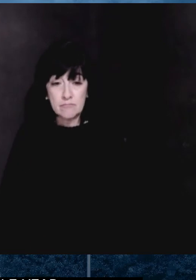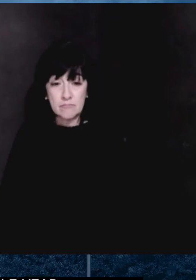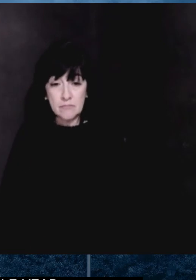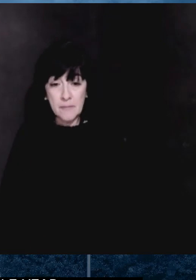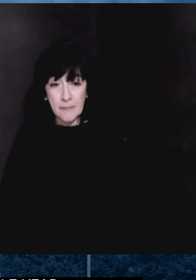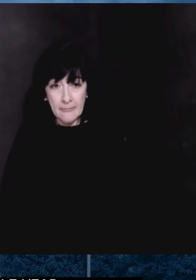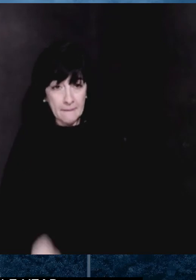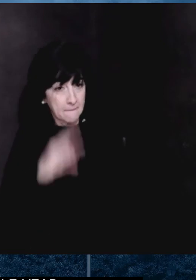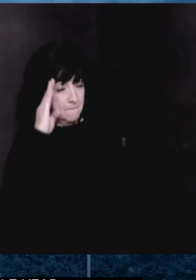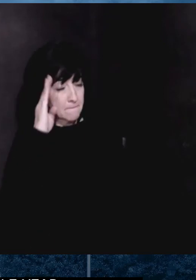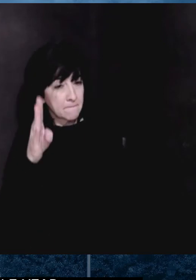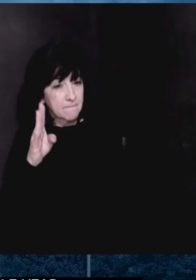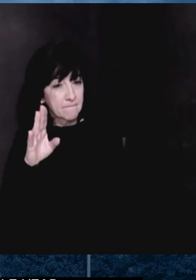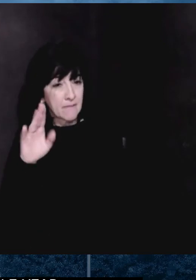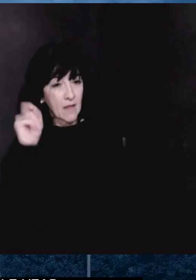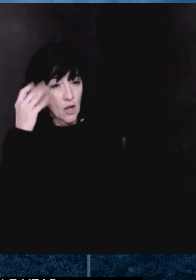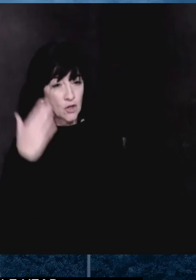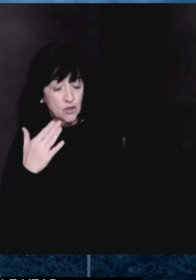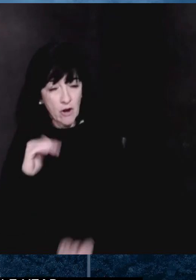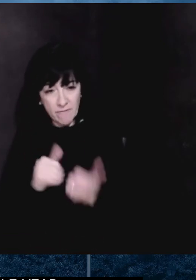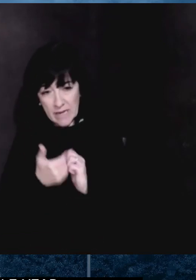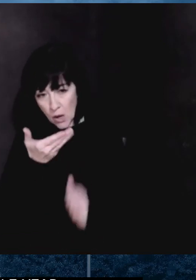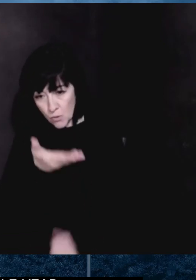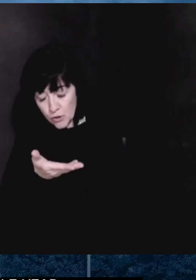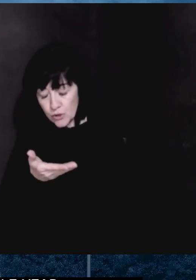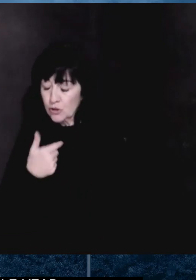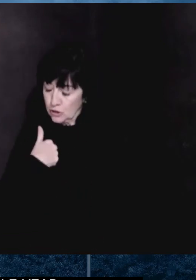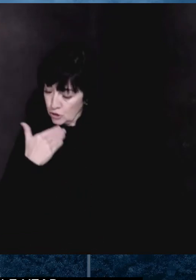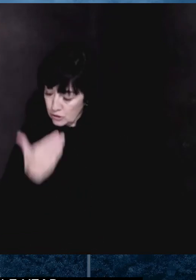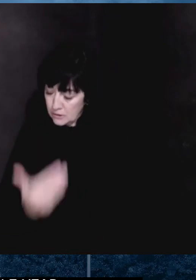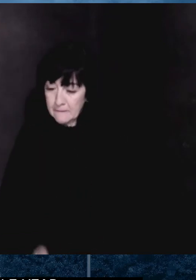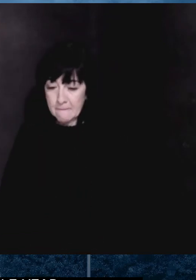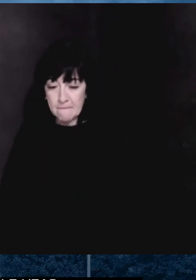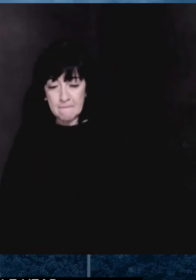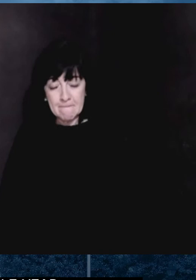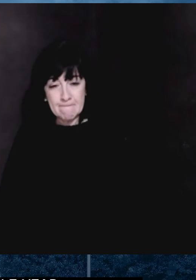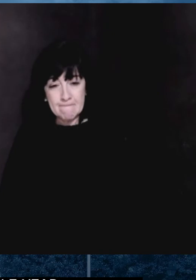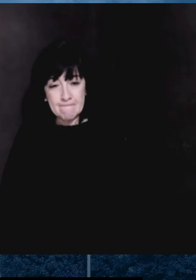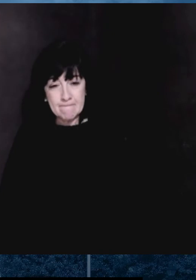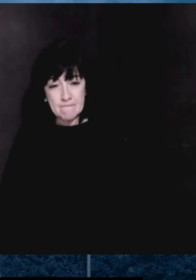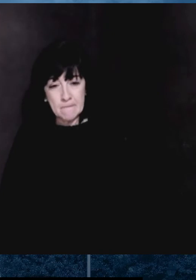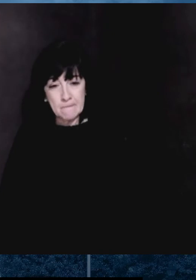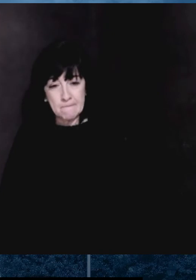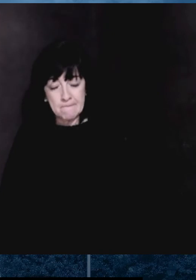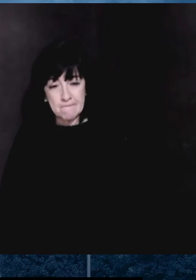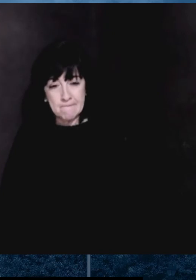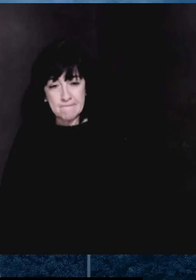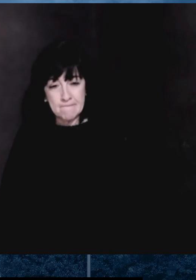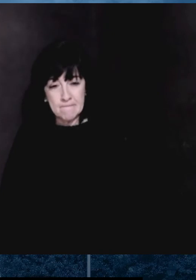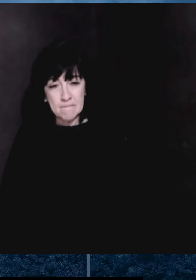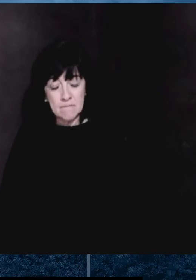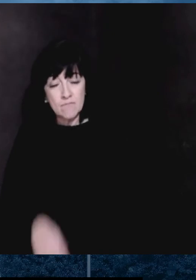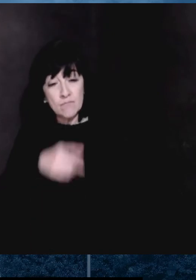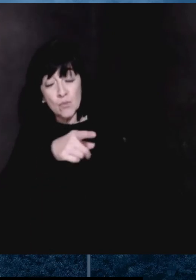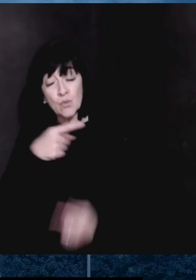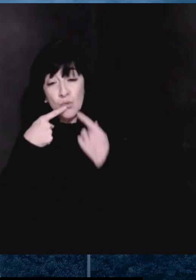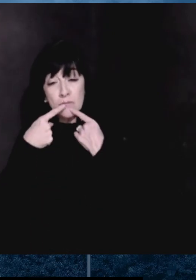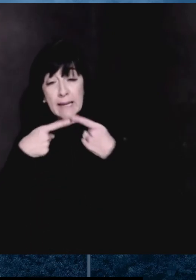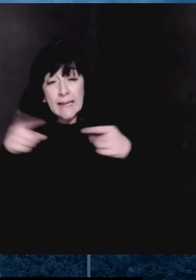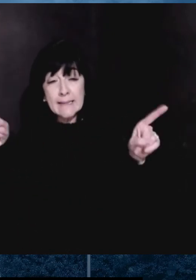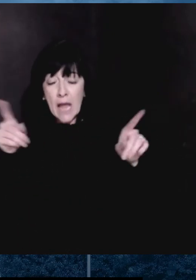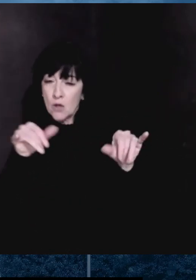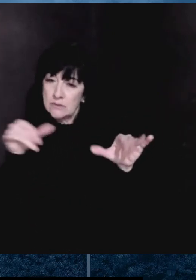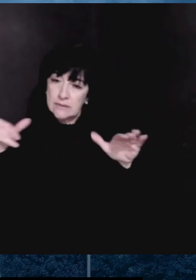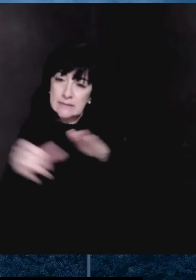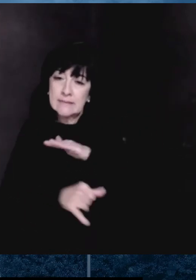Hi, Governor. How are you? Good. So when you announced the stay-at-home advisory, I know you also